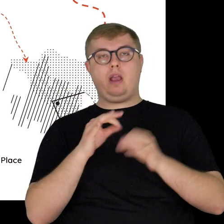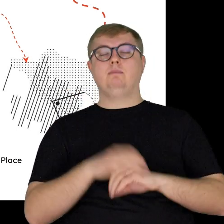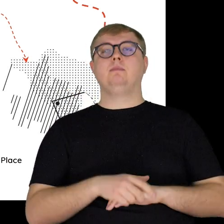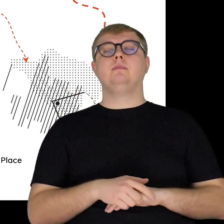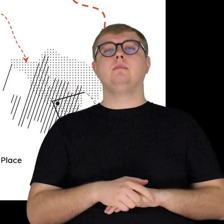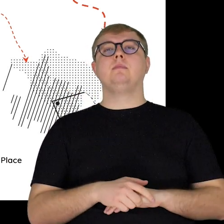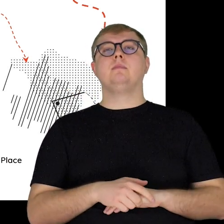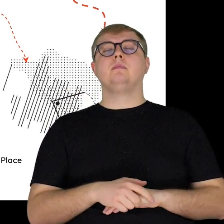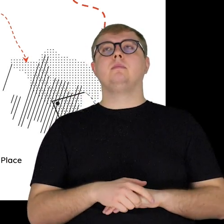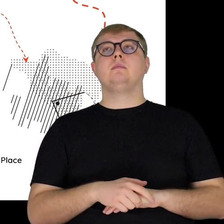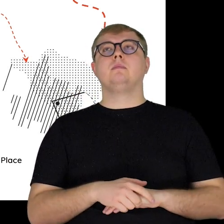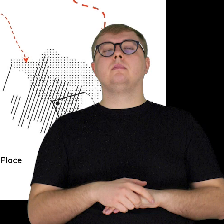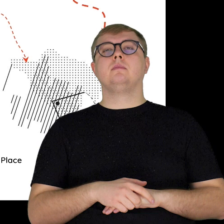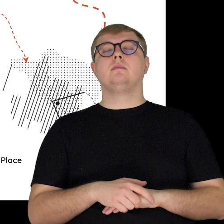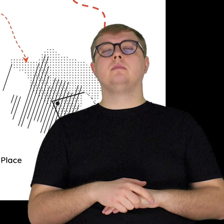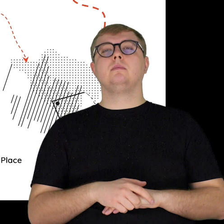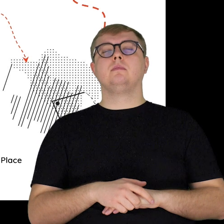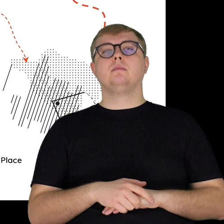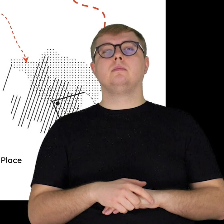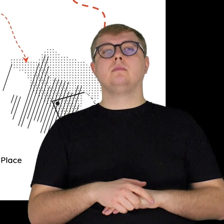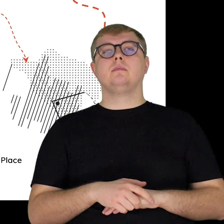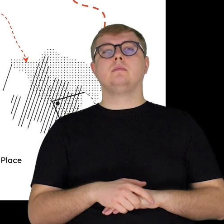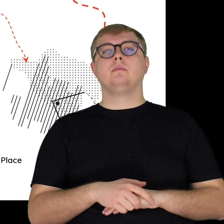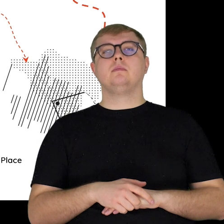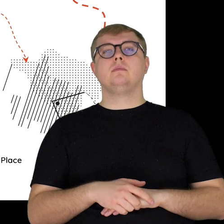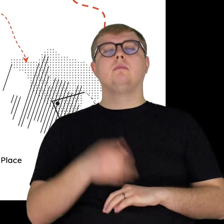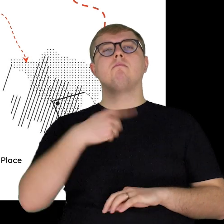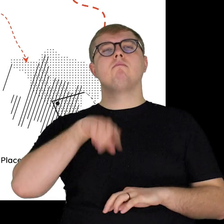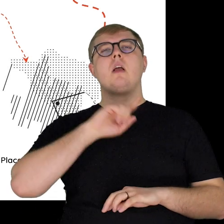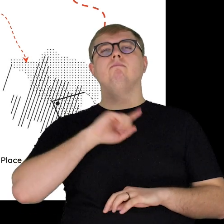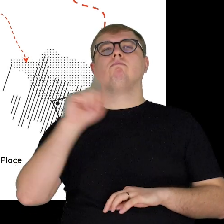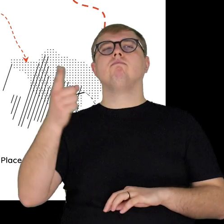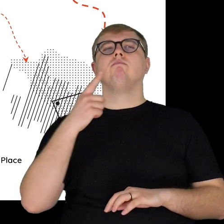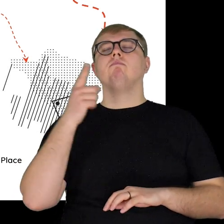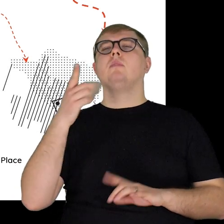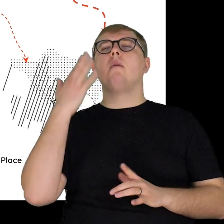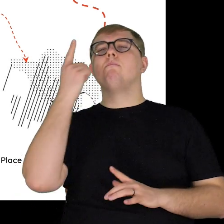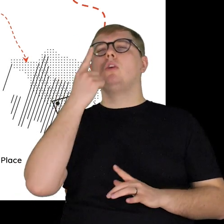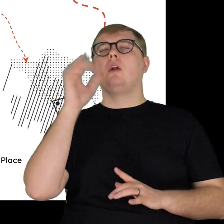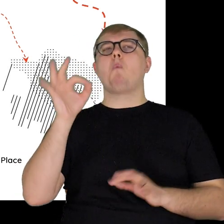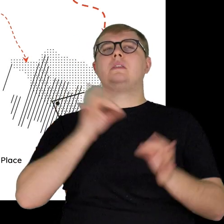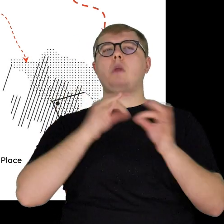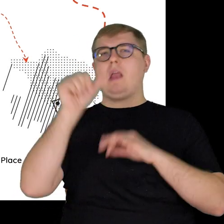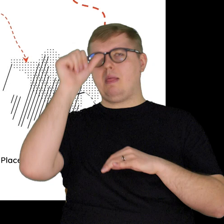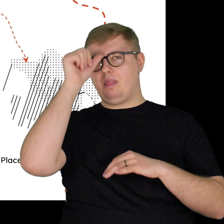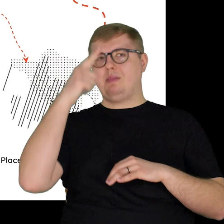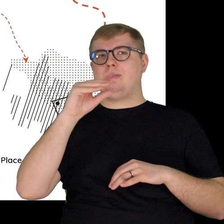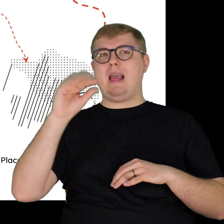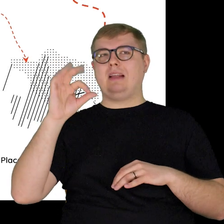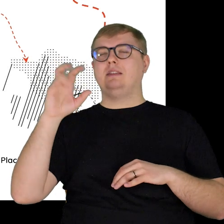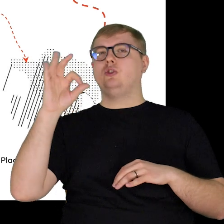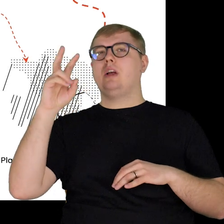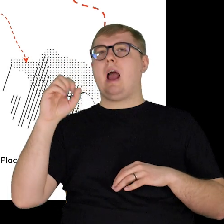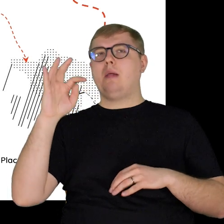We drew upon the thought of the Indian historian Dipesh Chakrabarti, when, for example, he says, living in the Anthropocene